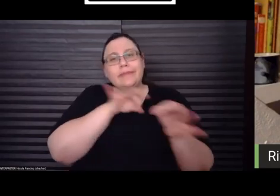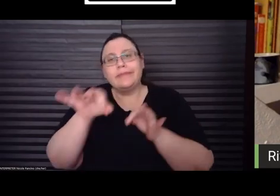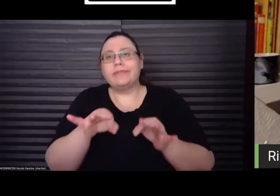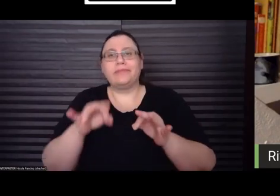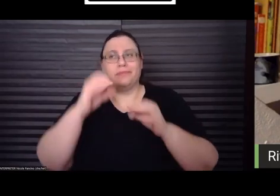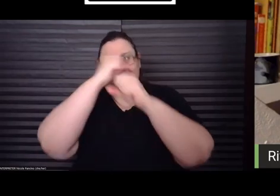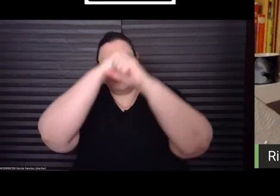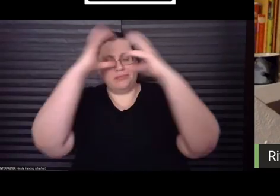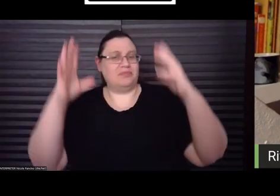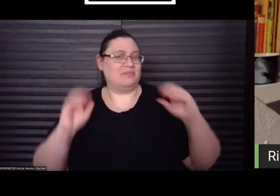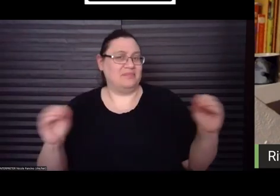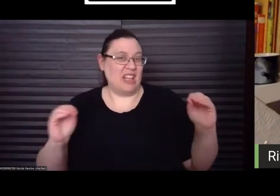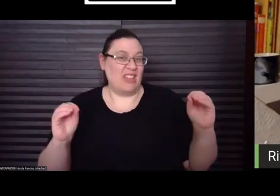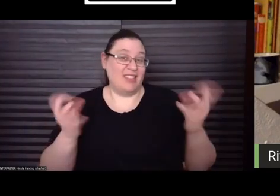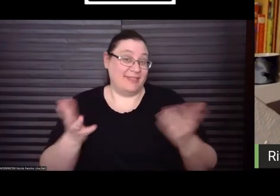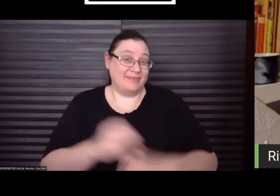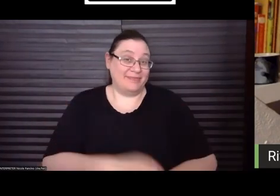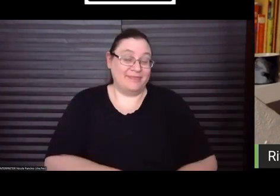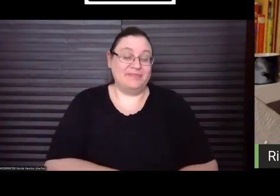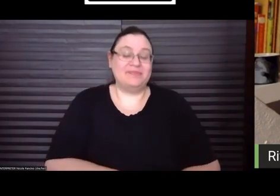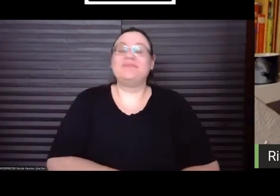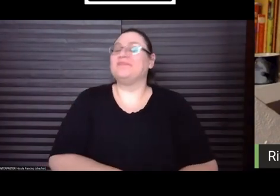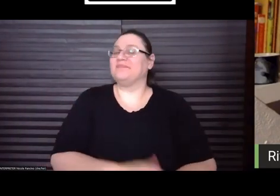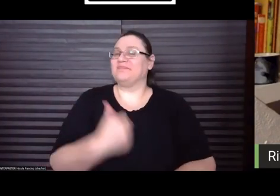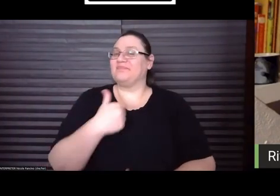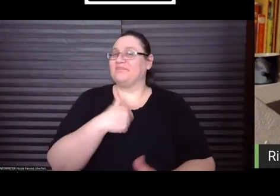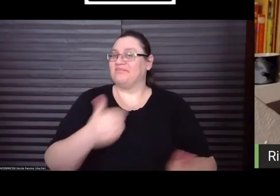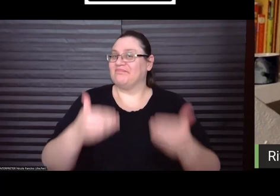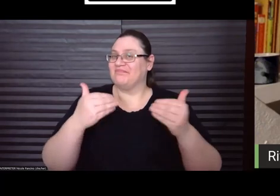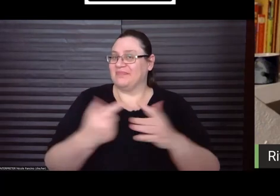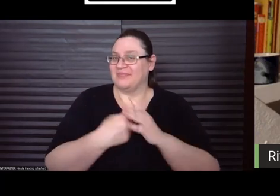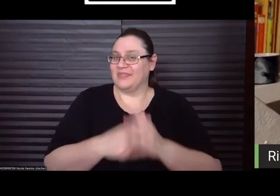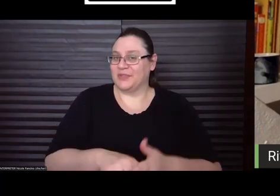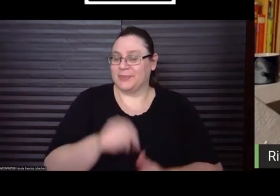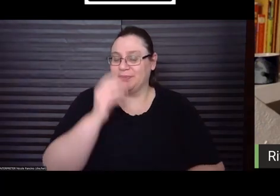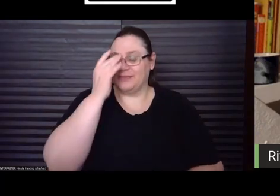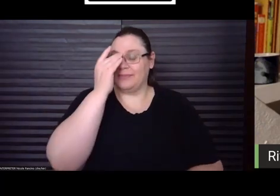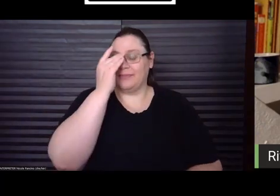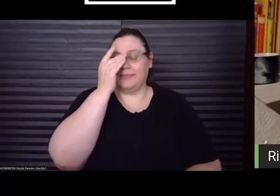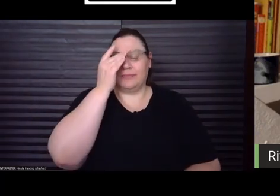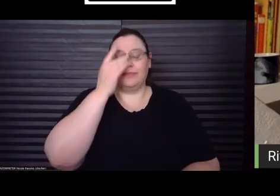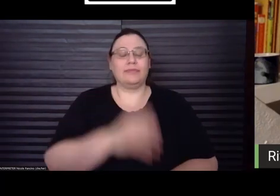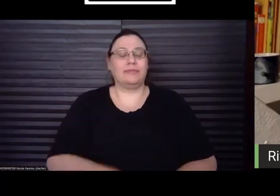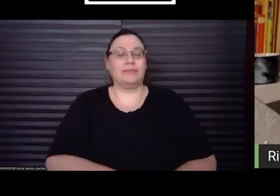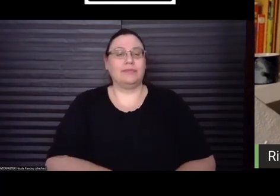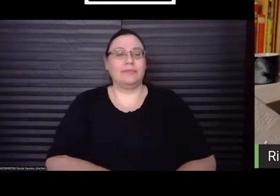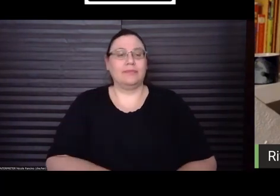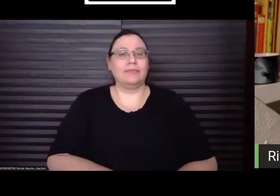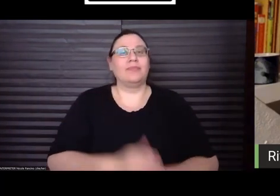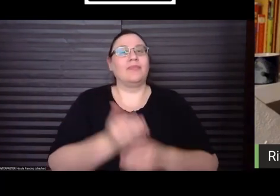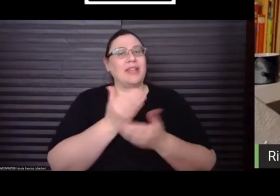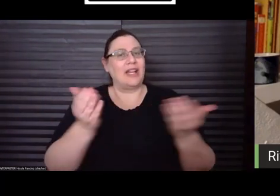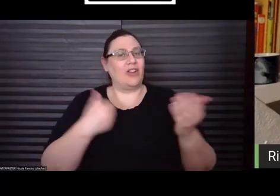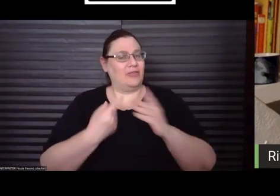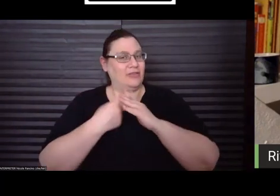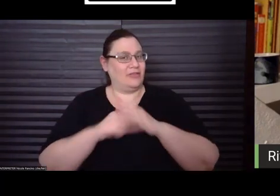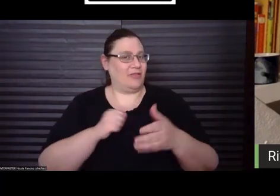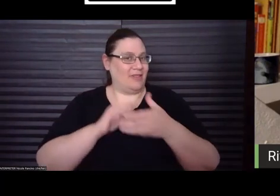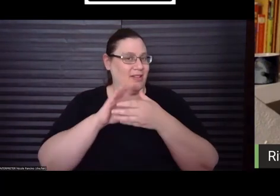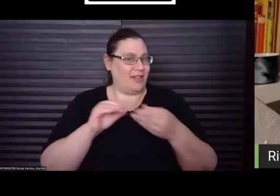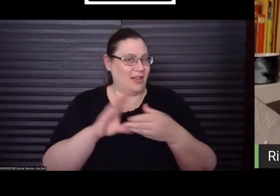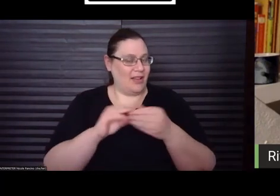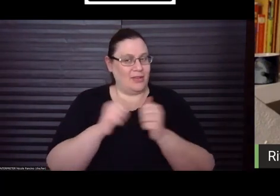I don't have to give a synopsis of anything. So here we start. Herein, I begin my